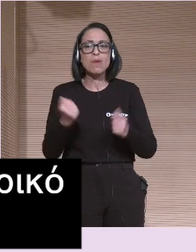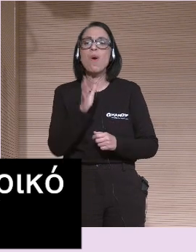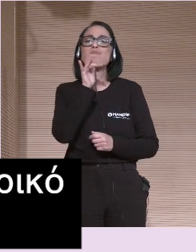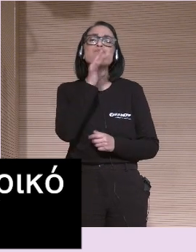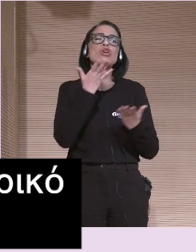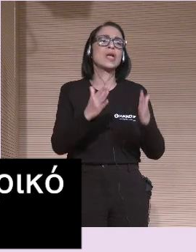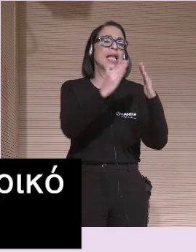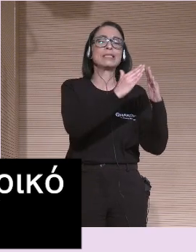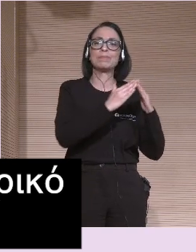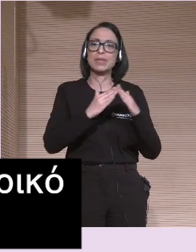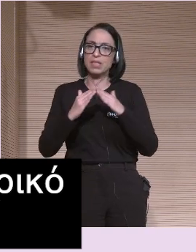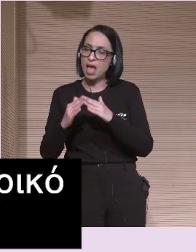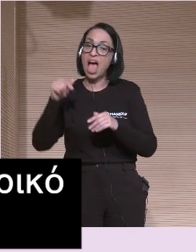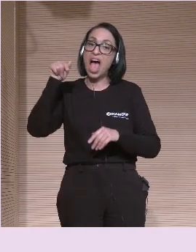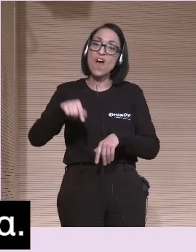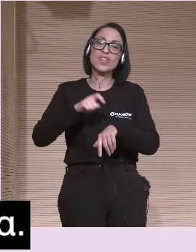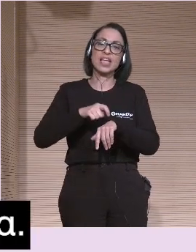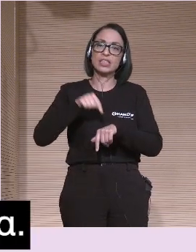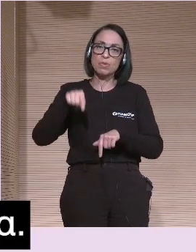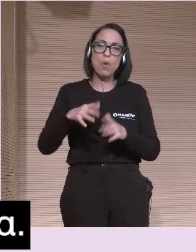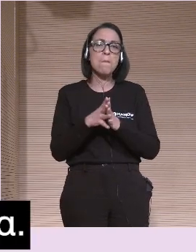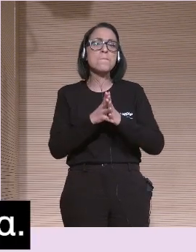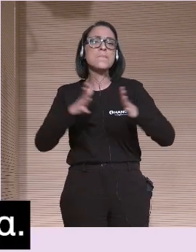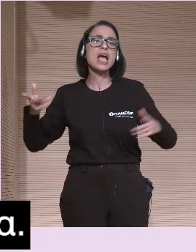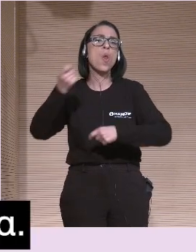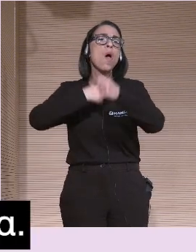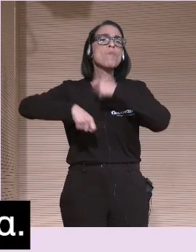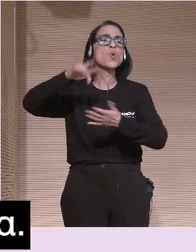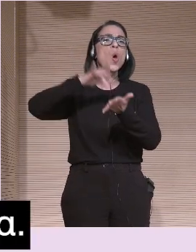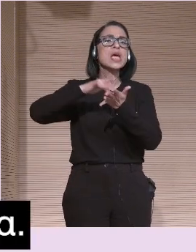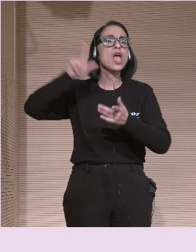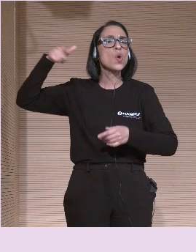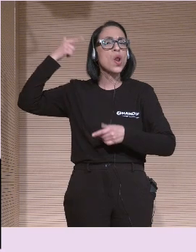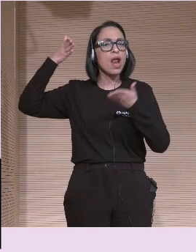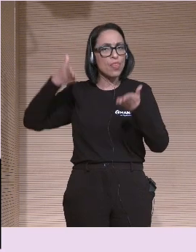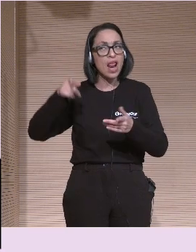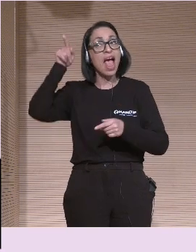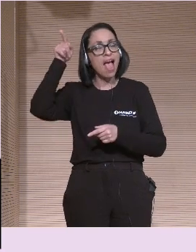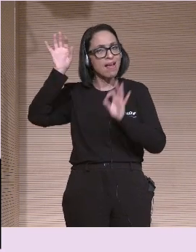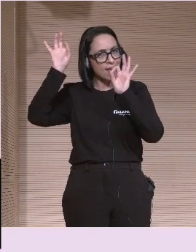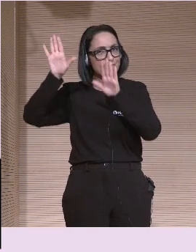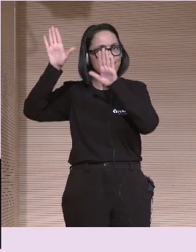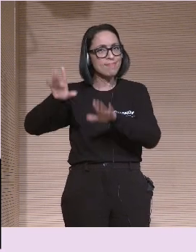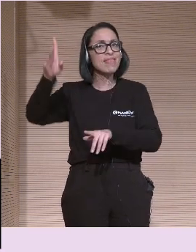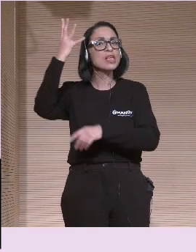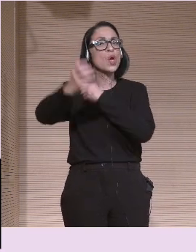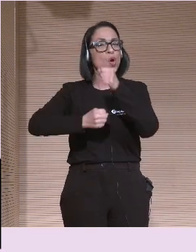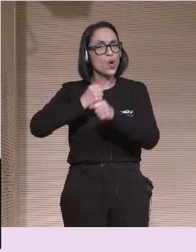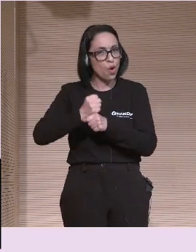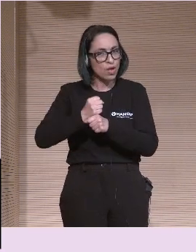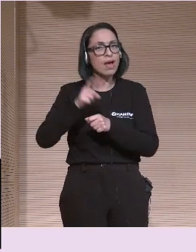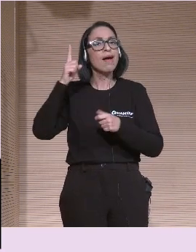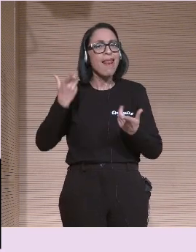really busy South London shopping centre where we've been for the last 4 years, which has been a really fantastic thing. But our incredibly exciting news is that we now have the